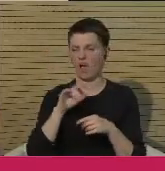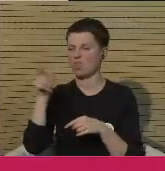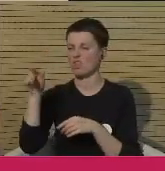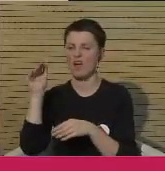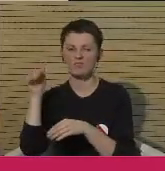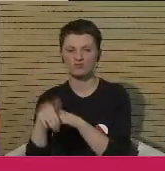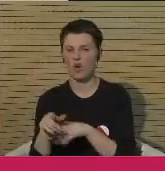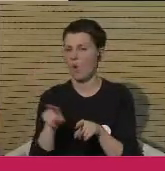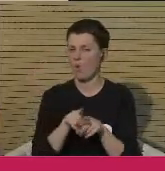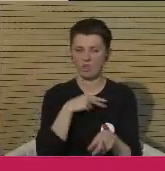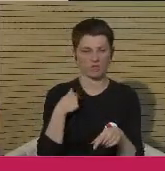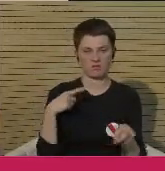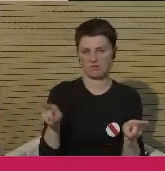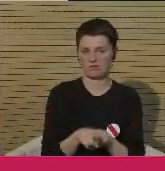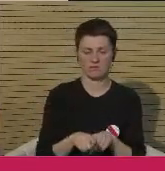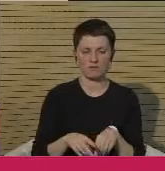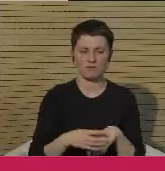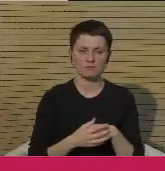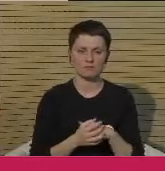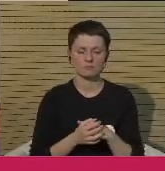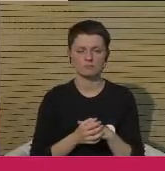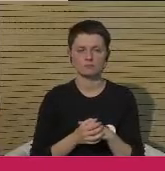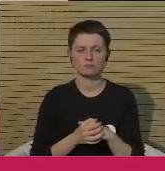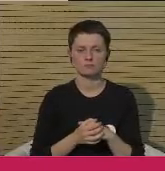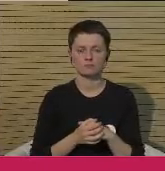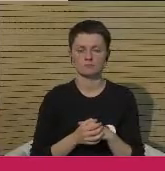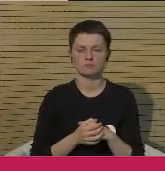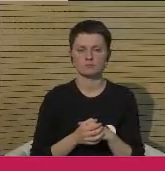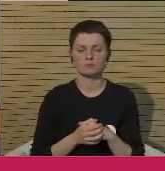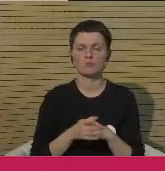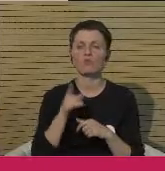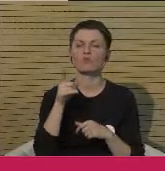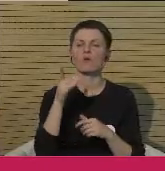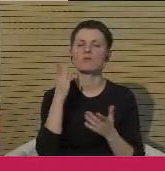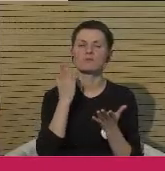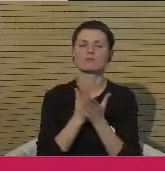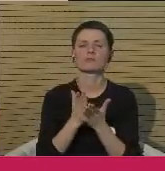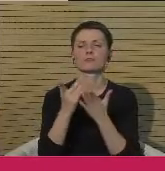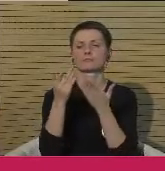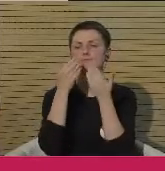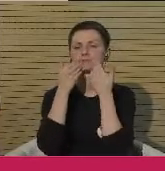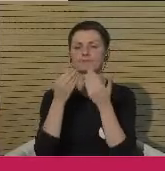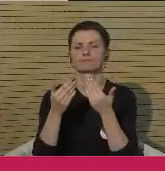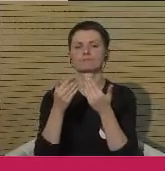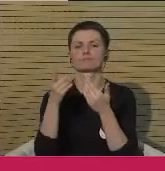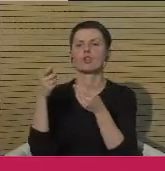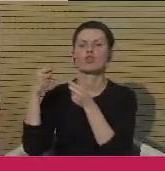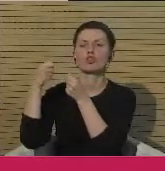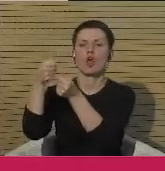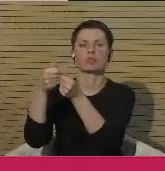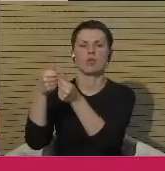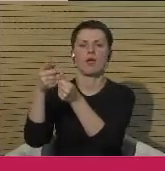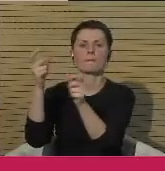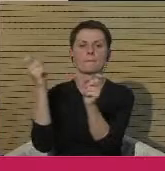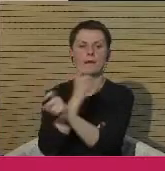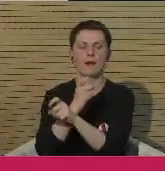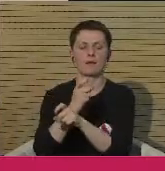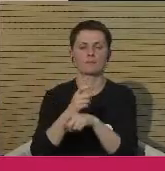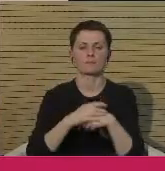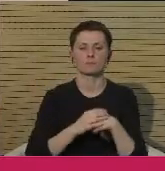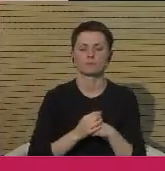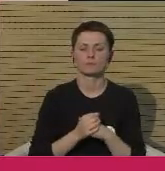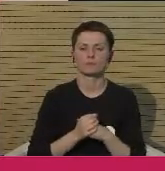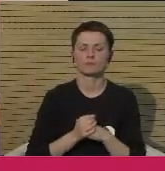officialese culture of Belarus, nobody cares about that, neither in the West or here. It only exists because